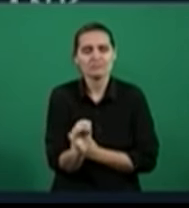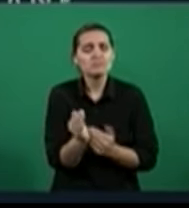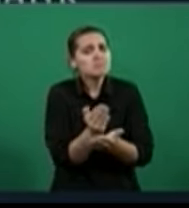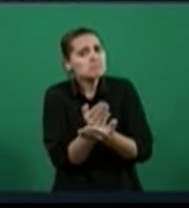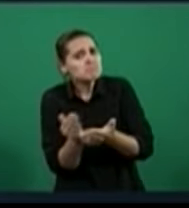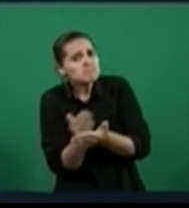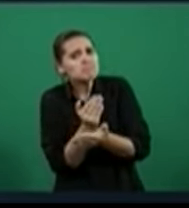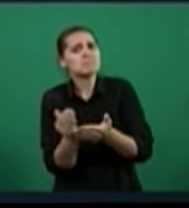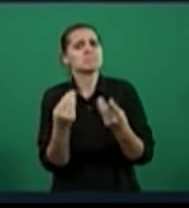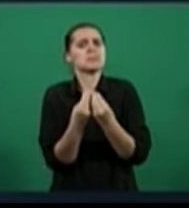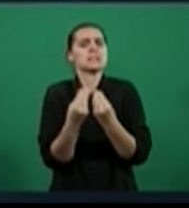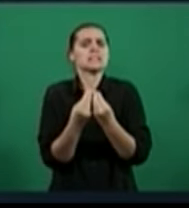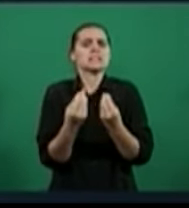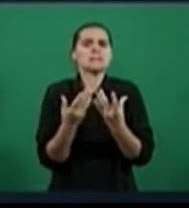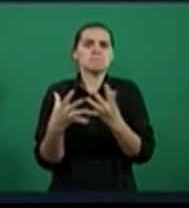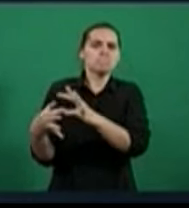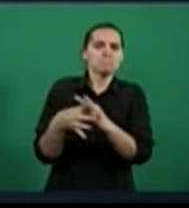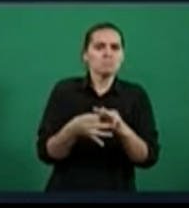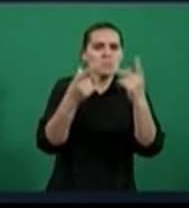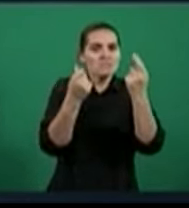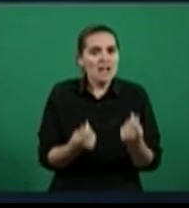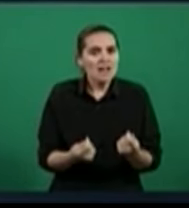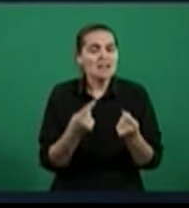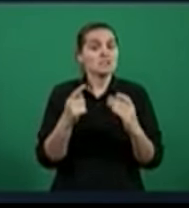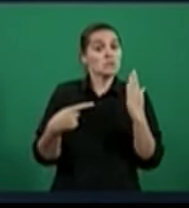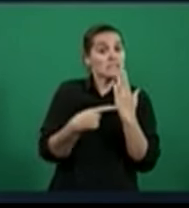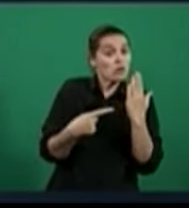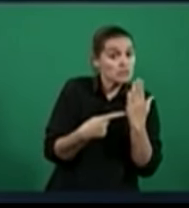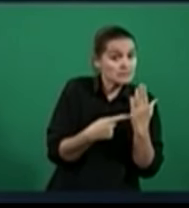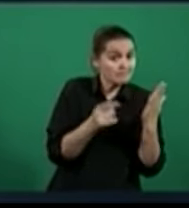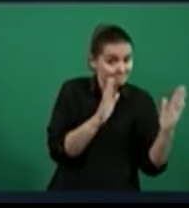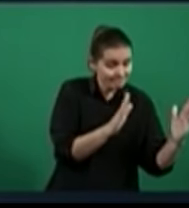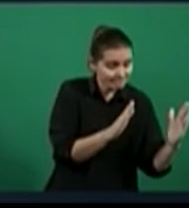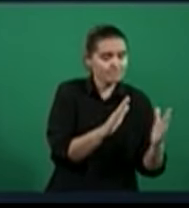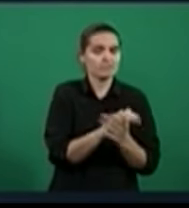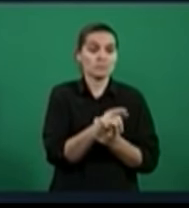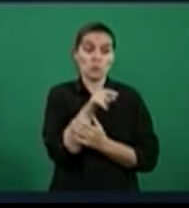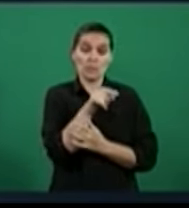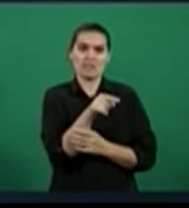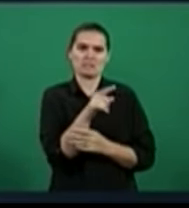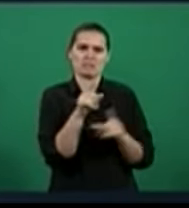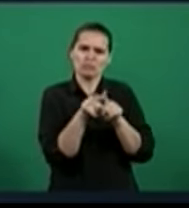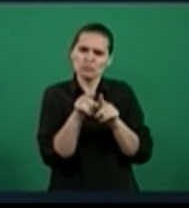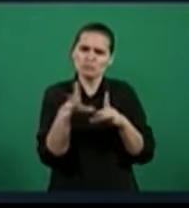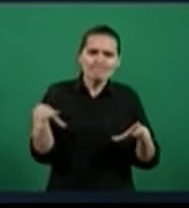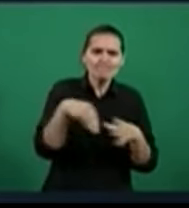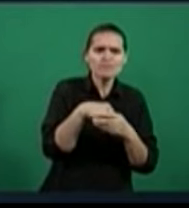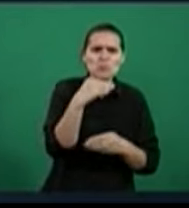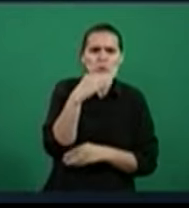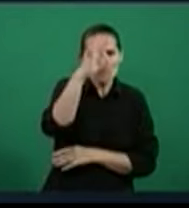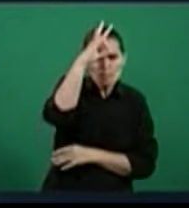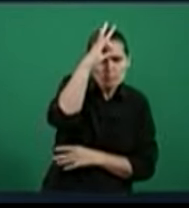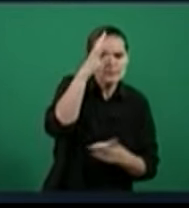measures relate to financing of terrorism, and that requires law enforcement and